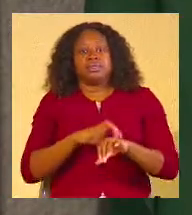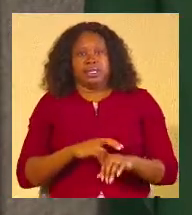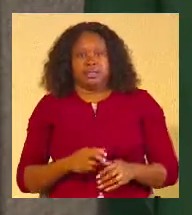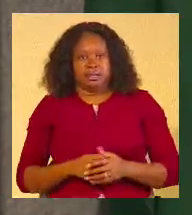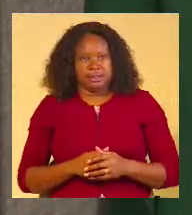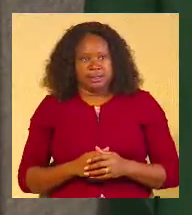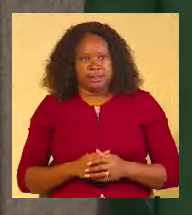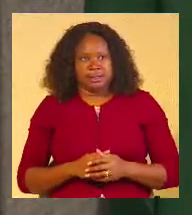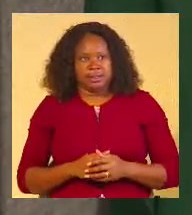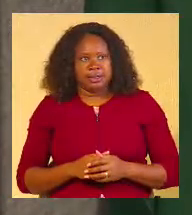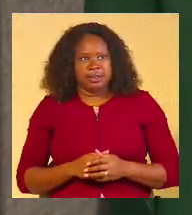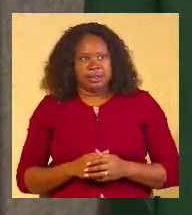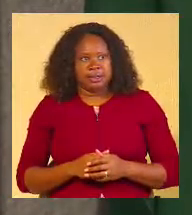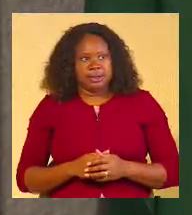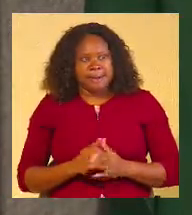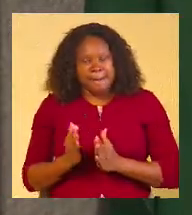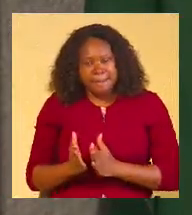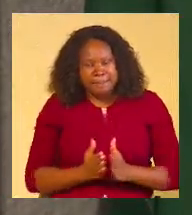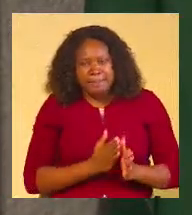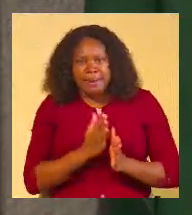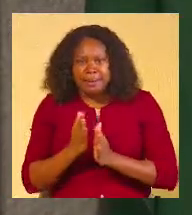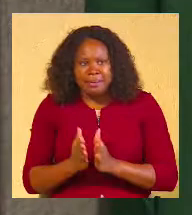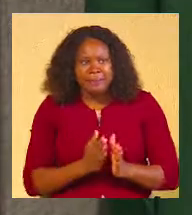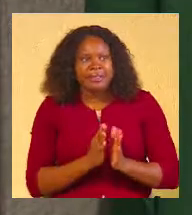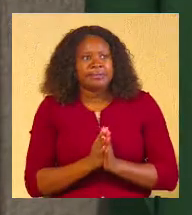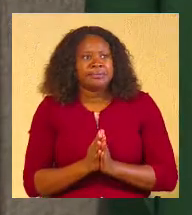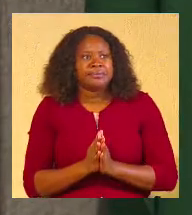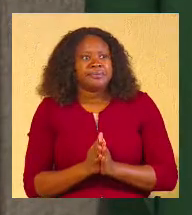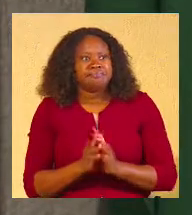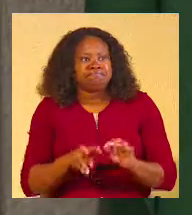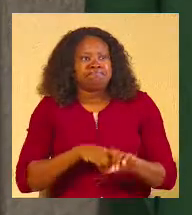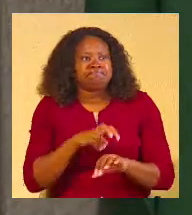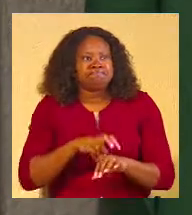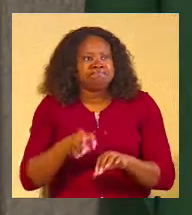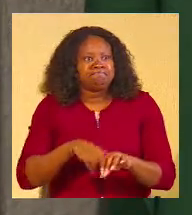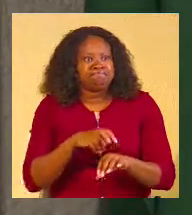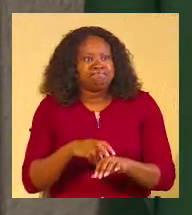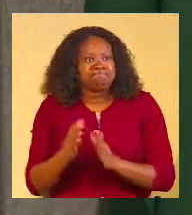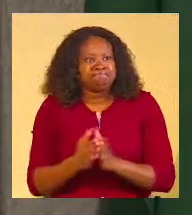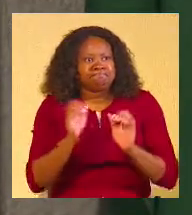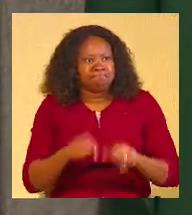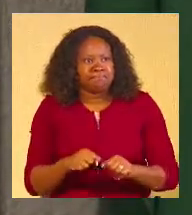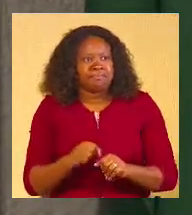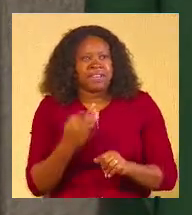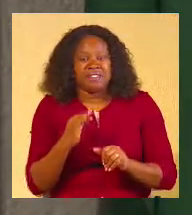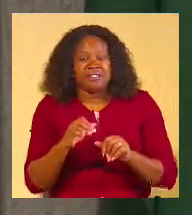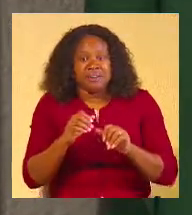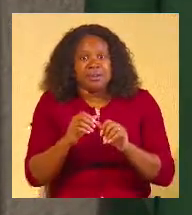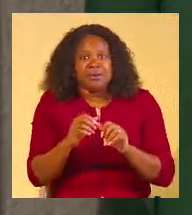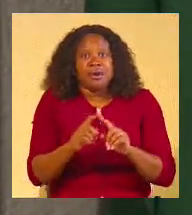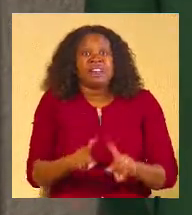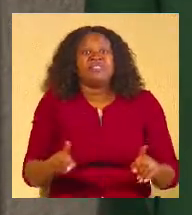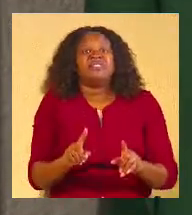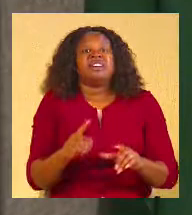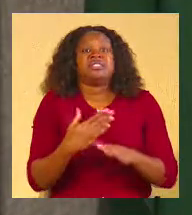question is, if sport facilities close down because of an emergency, what would you do differently? And that's the kind